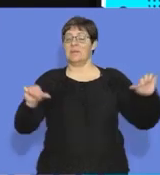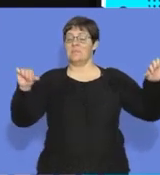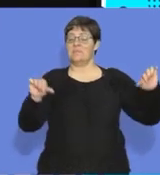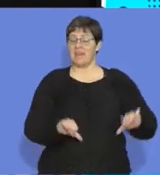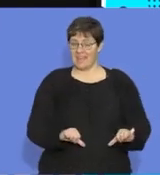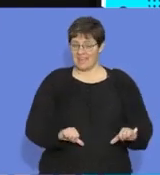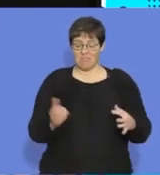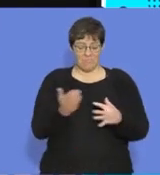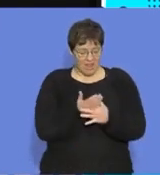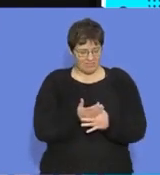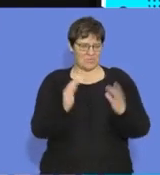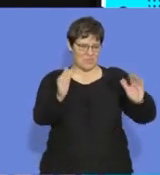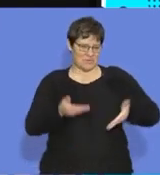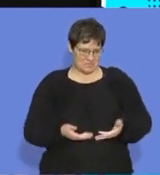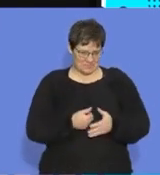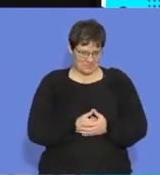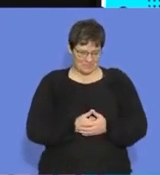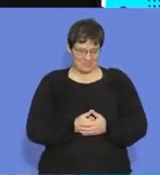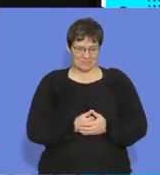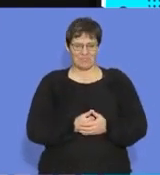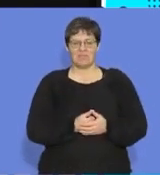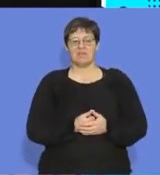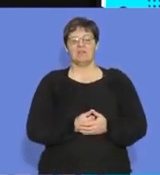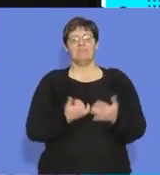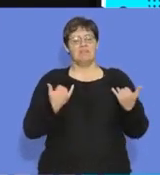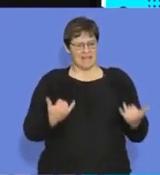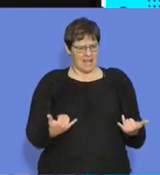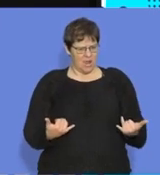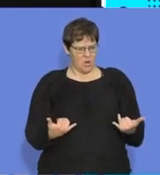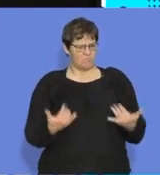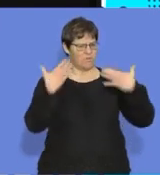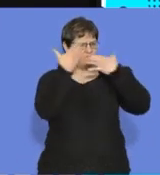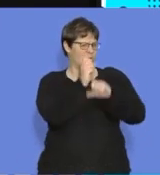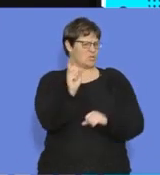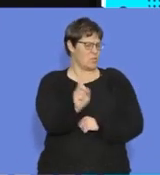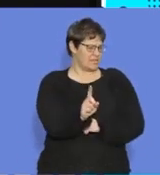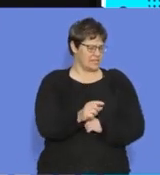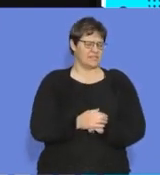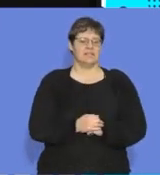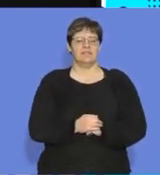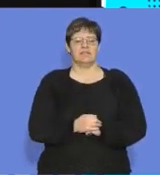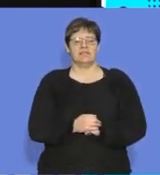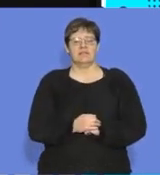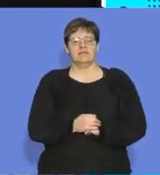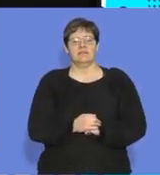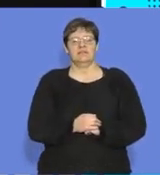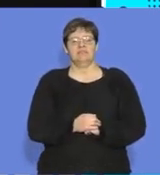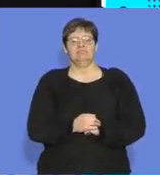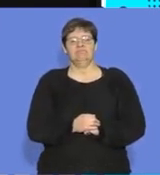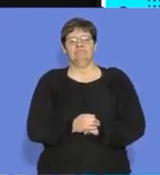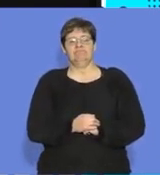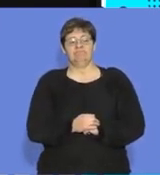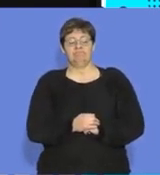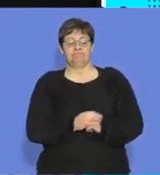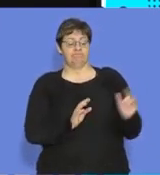Welcome back from your break. What we are going to do in this part of the lesson is we're actually going to look at how you can use